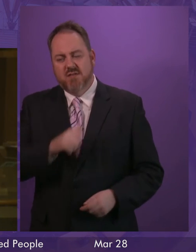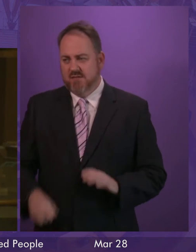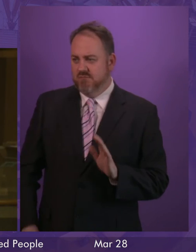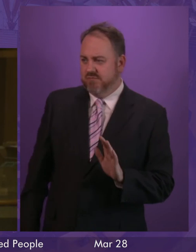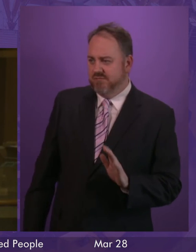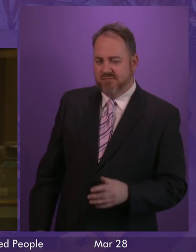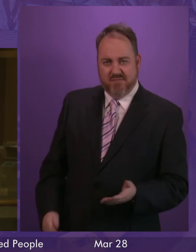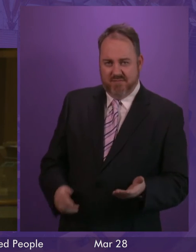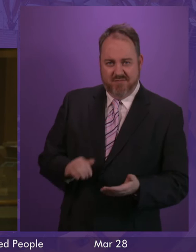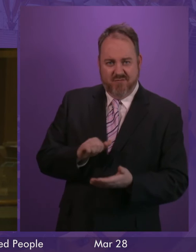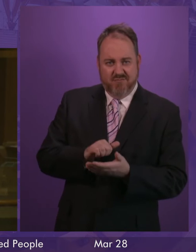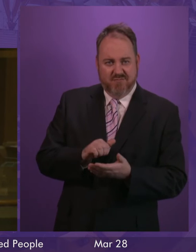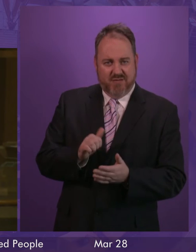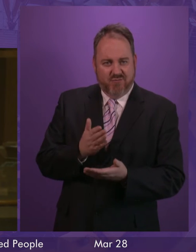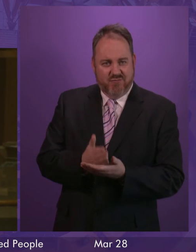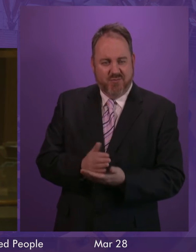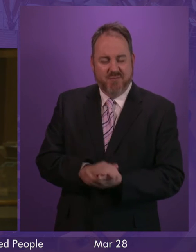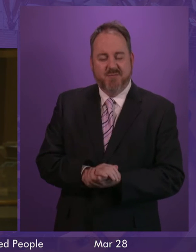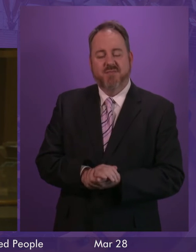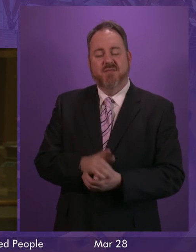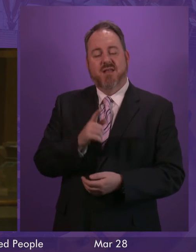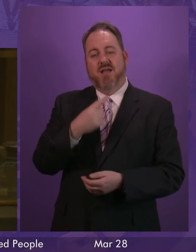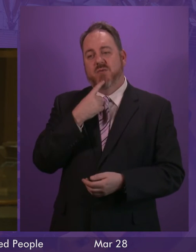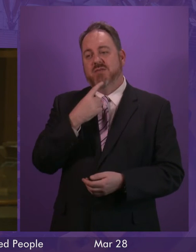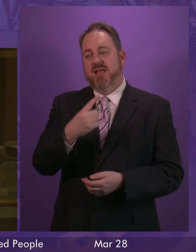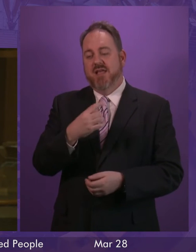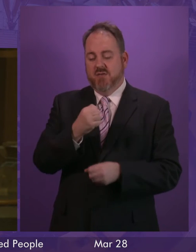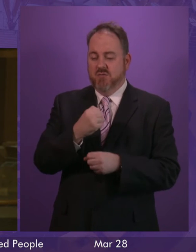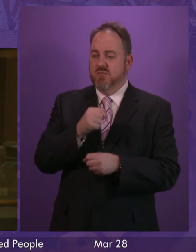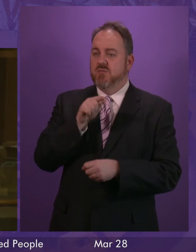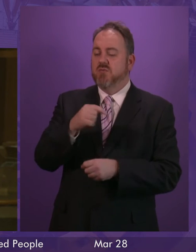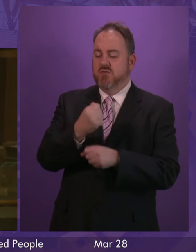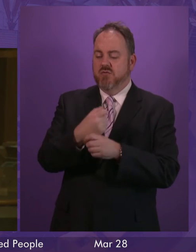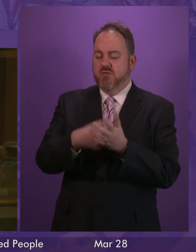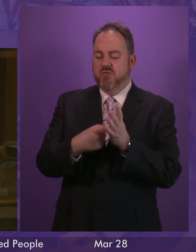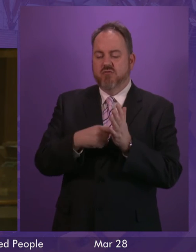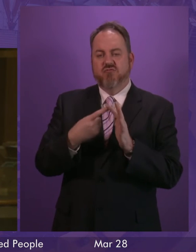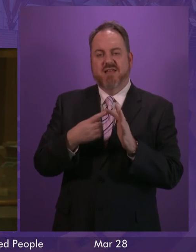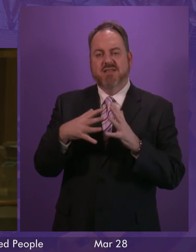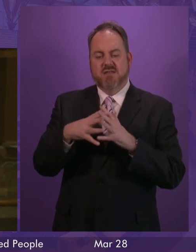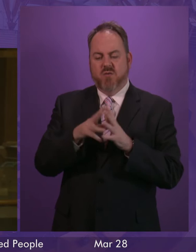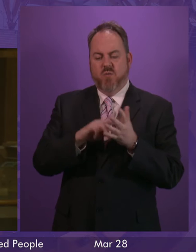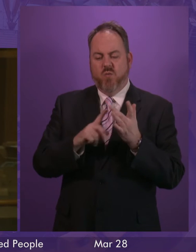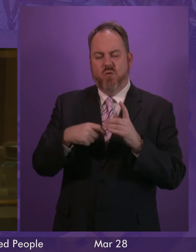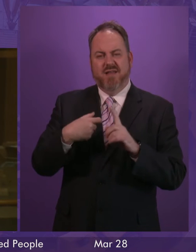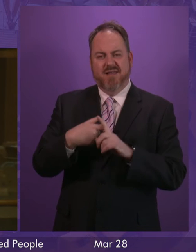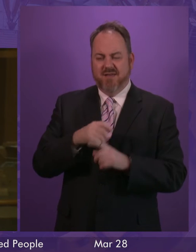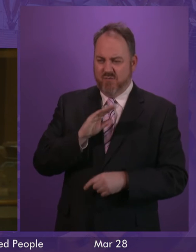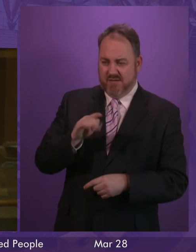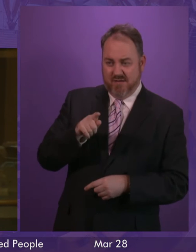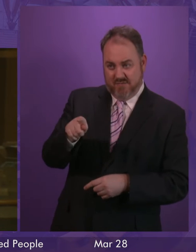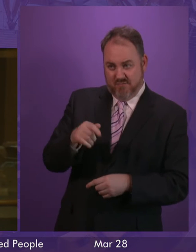in the chamber, I would highlight and commend the work of his constituent, Grace Warnock, whose campaign to ensure that people have a greater understanding of the